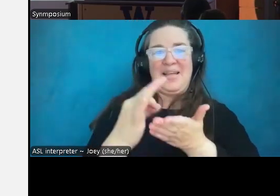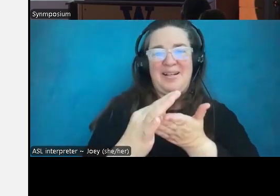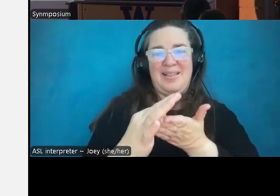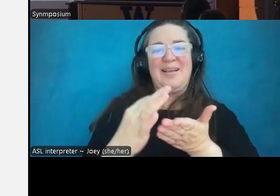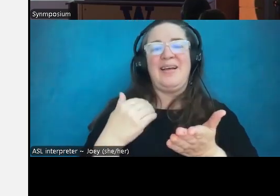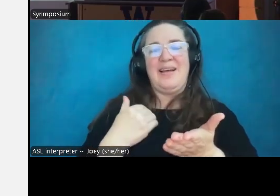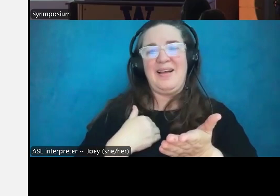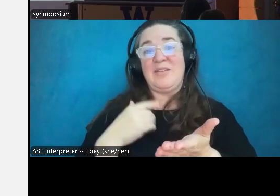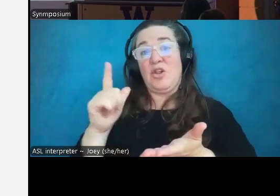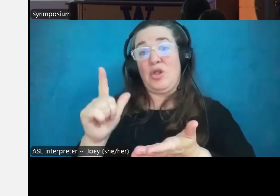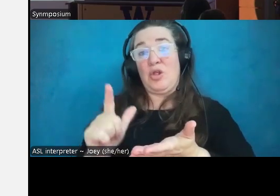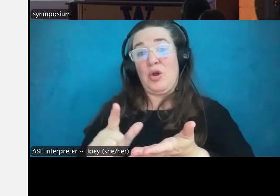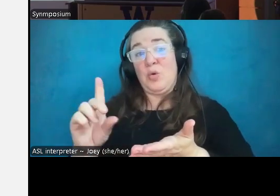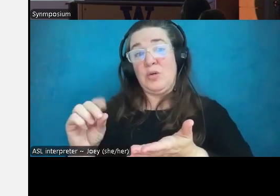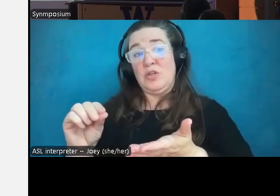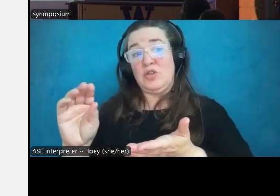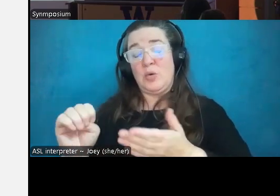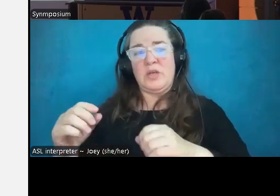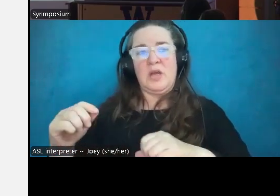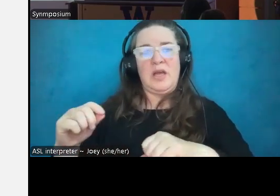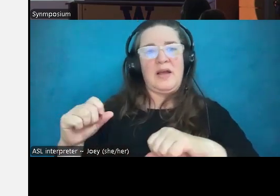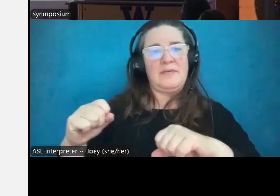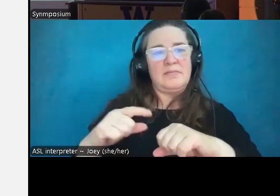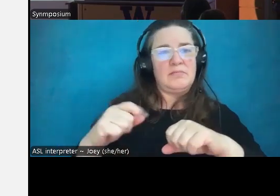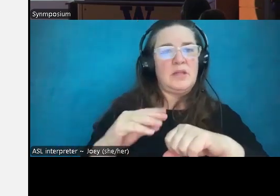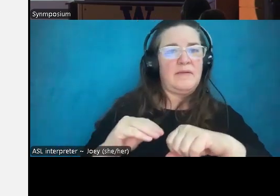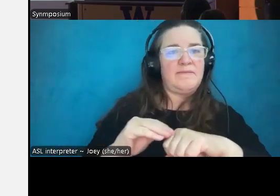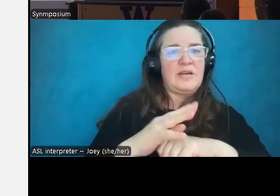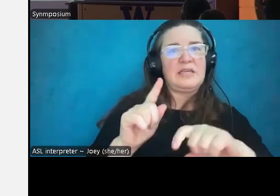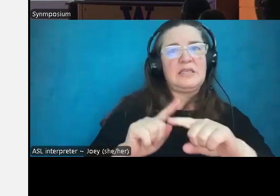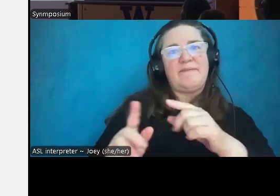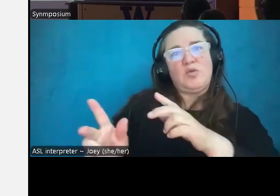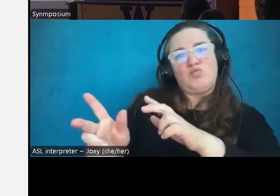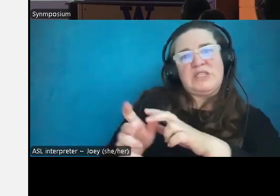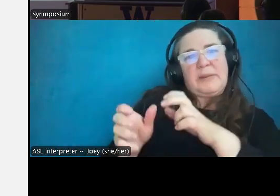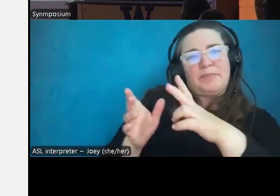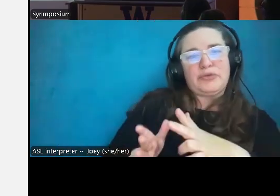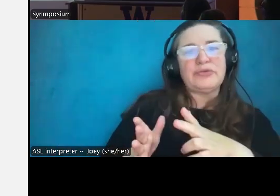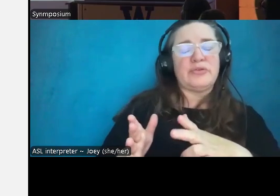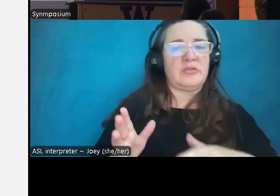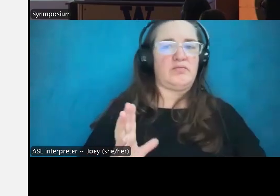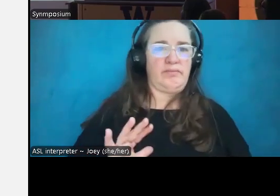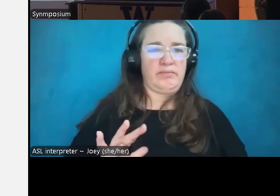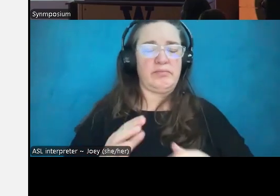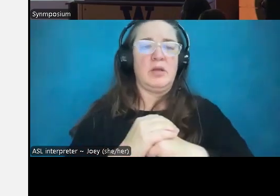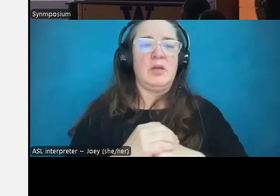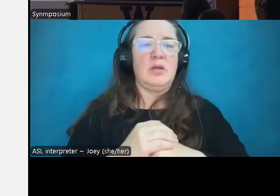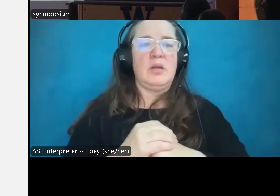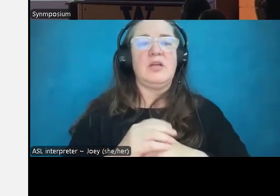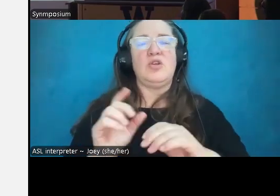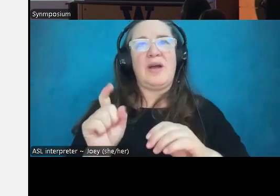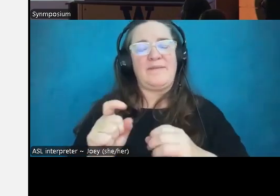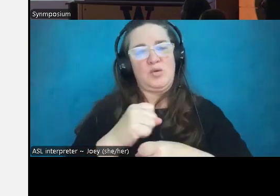effects on different receptors, and it can be a pain modulator and help with fatigue. You've got to have it compounded into a 1, 2,